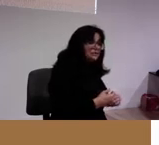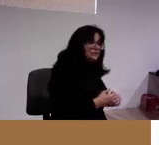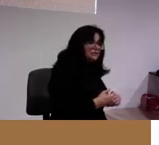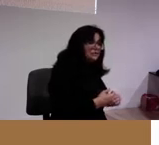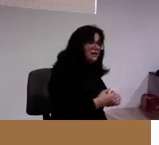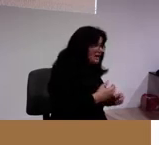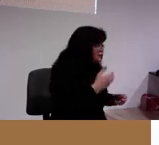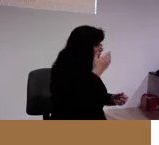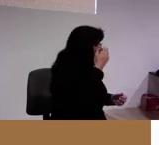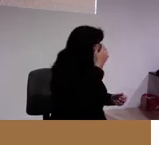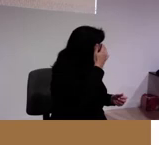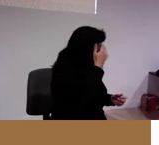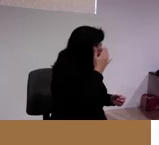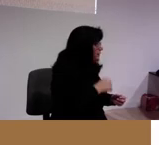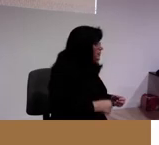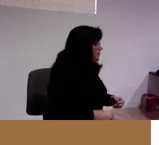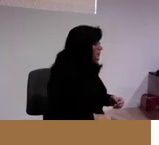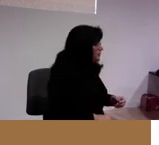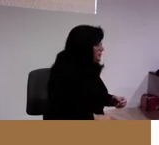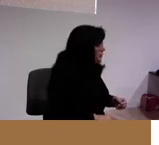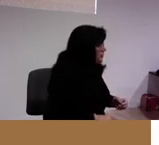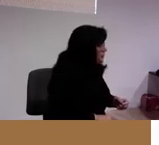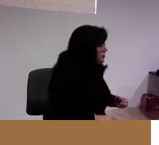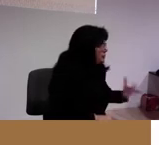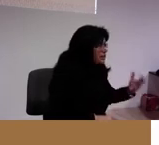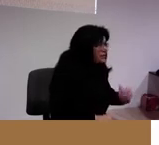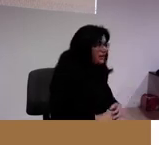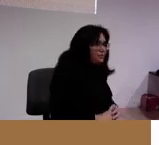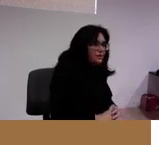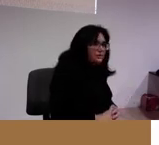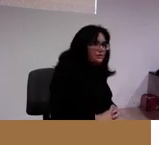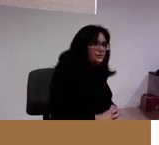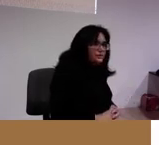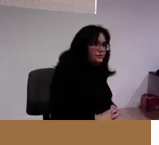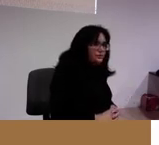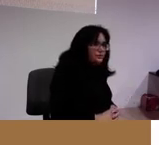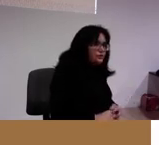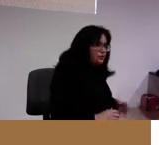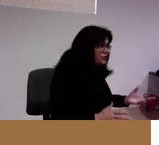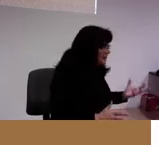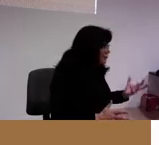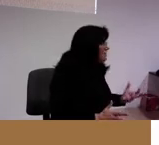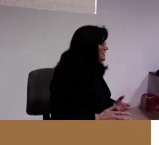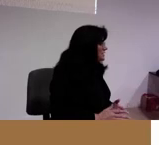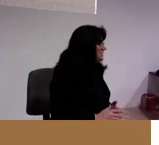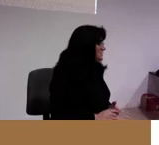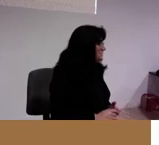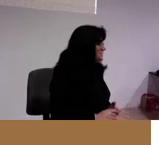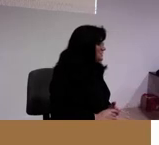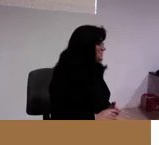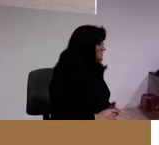do. Anthropologists, of all people, should be our champions, should stand with